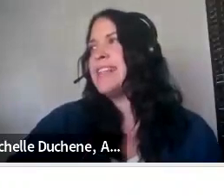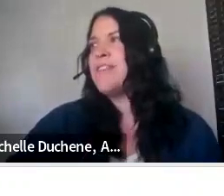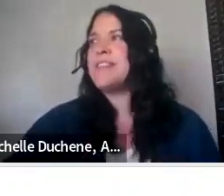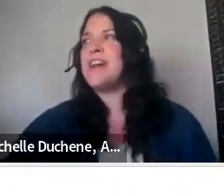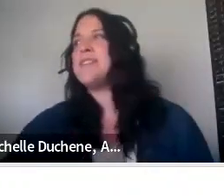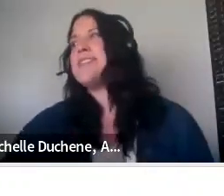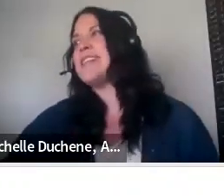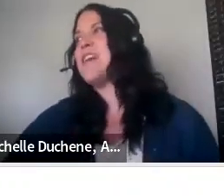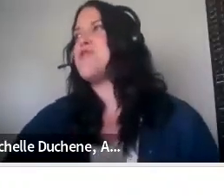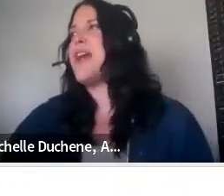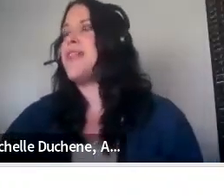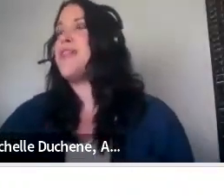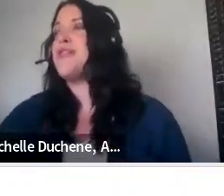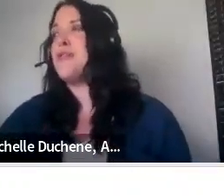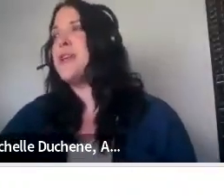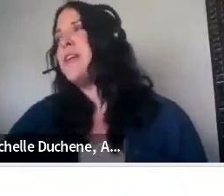at